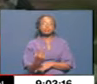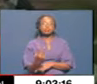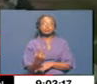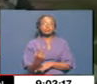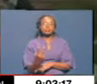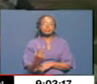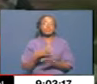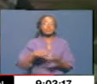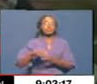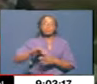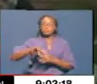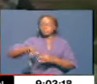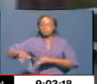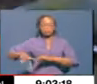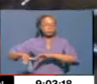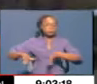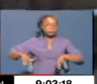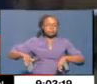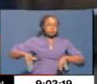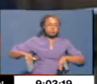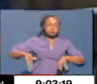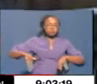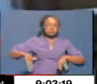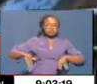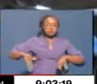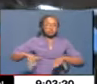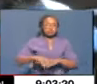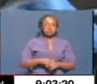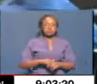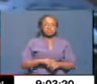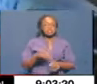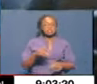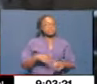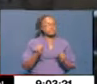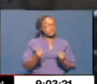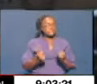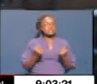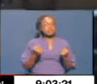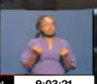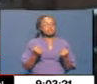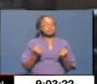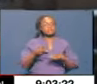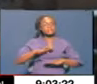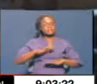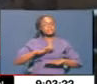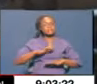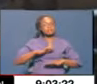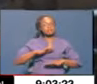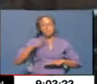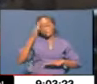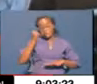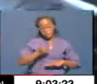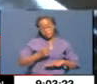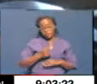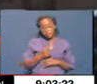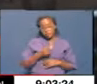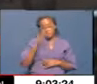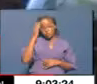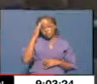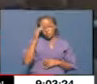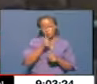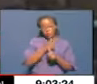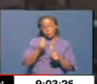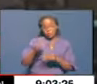wengine wako upande huu, the others wako the other side. Tunaweza tukiwa salama kabisa juu tunajua tuko na ulinzi ya